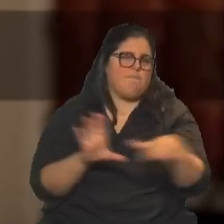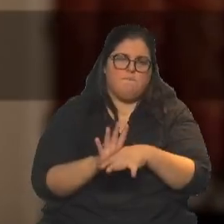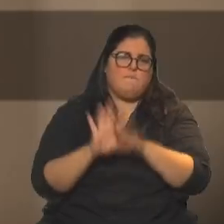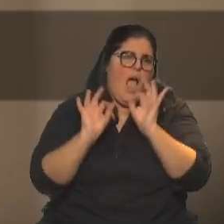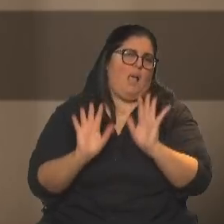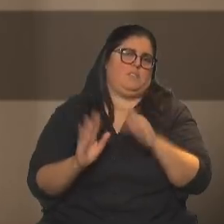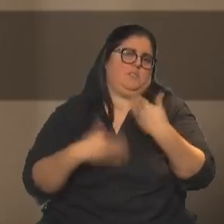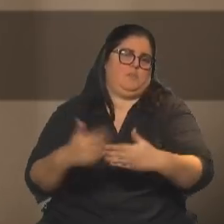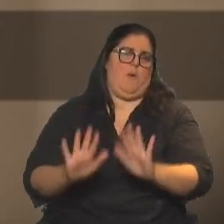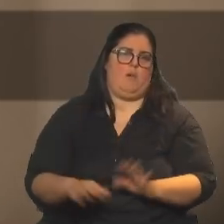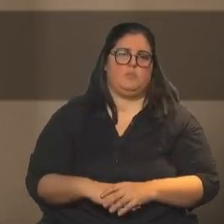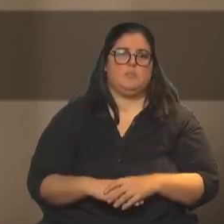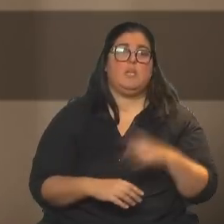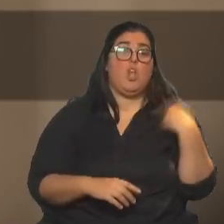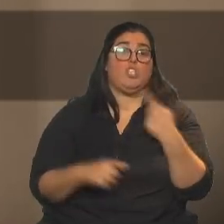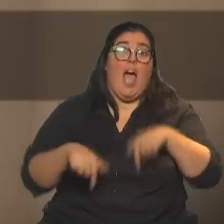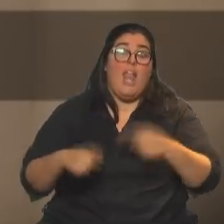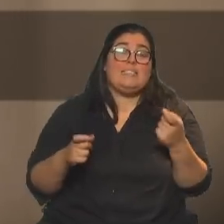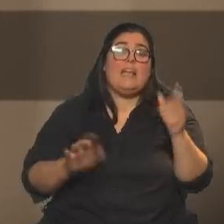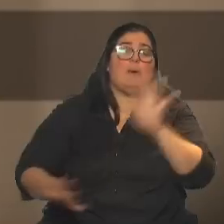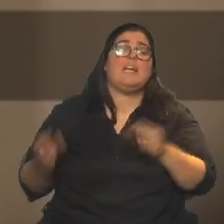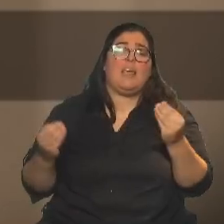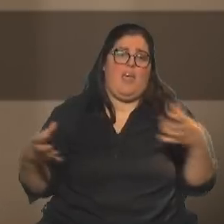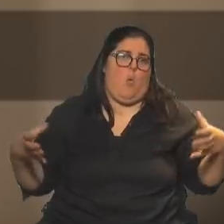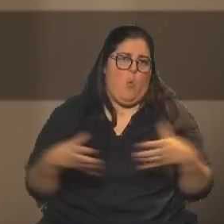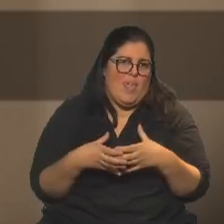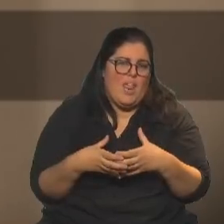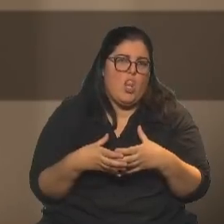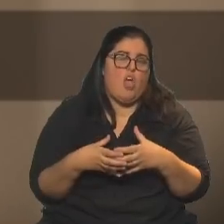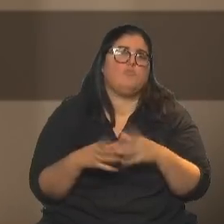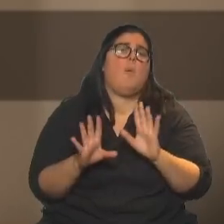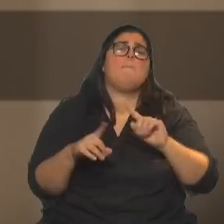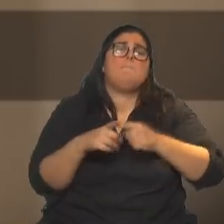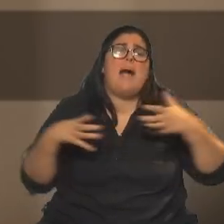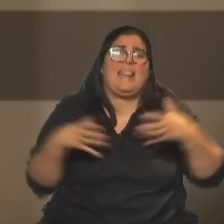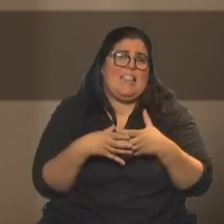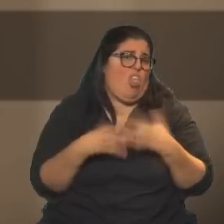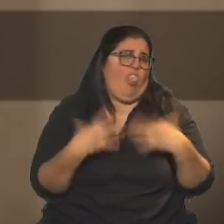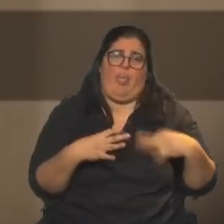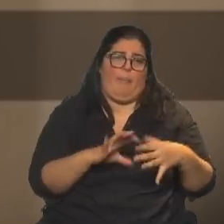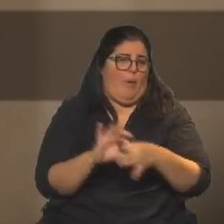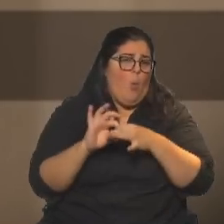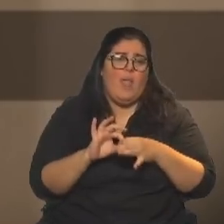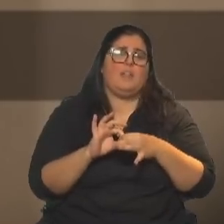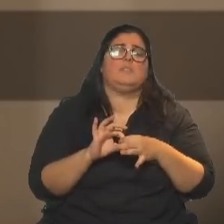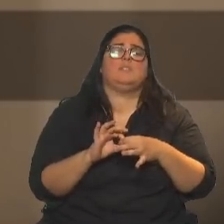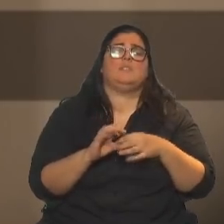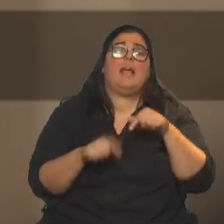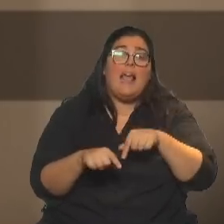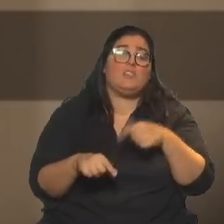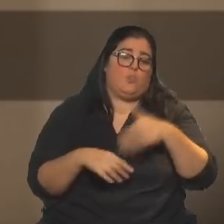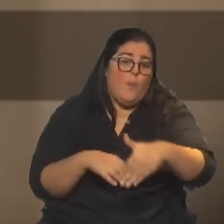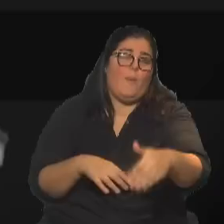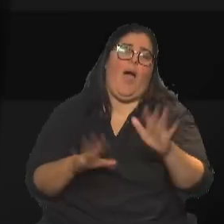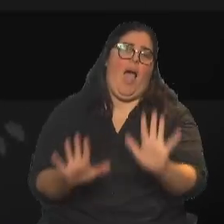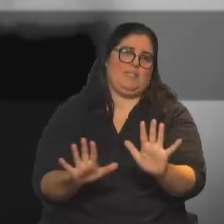what we're going to do. And what we need to do now is come together as a government, as a party, and that is exactly what